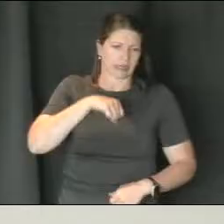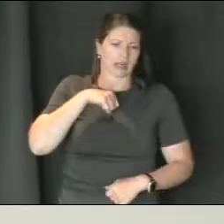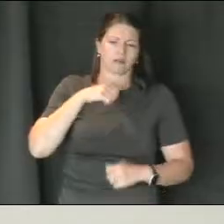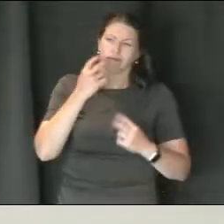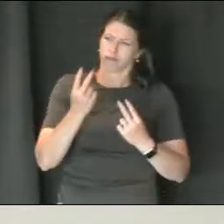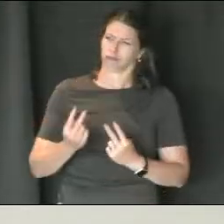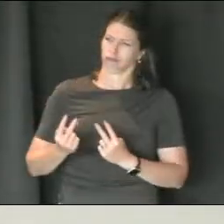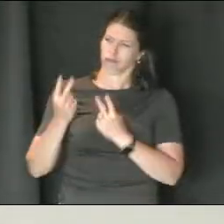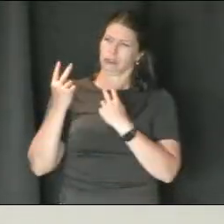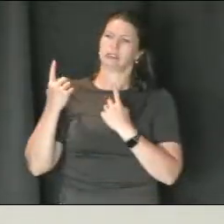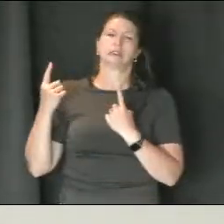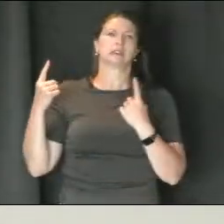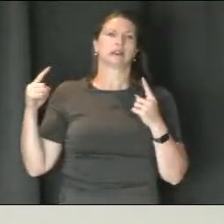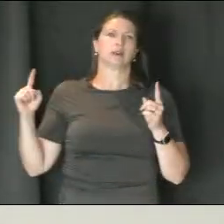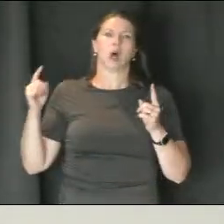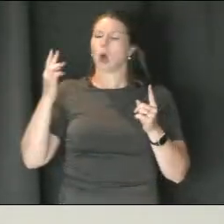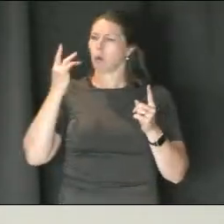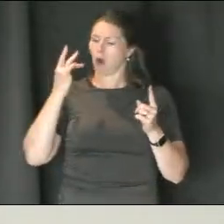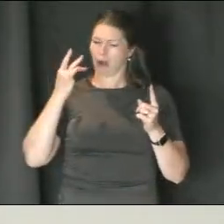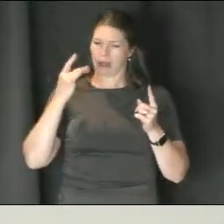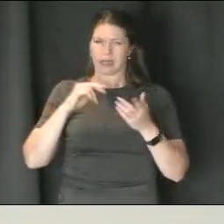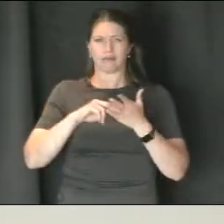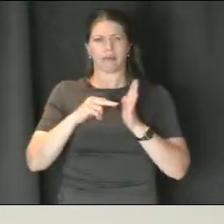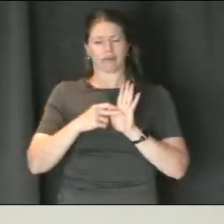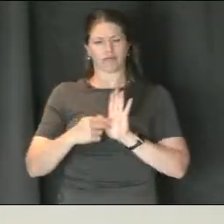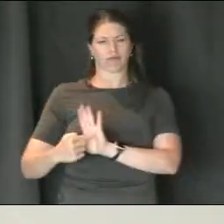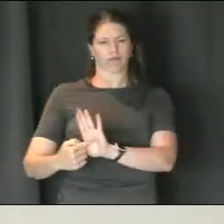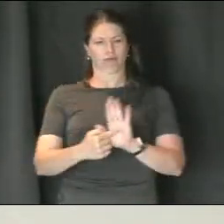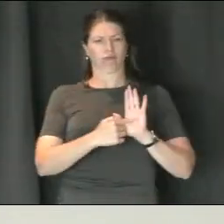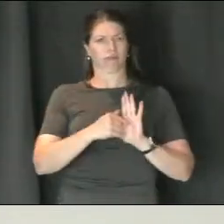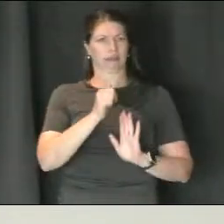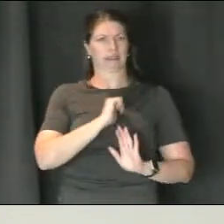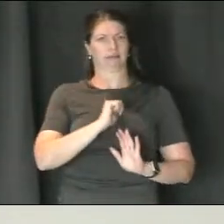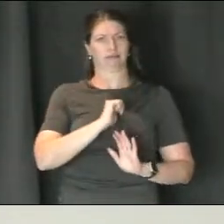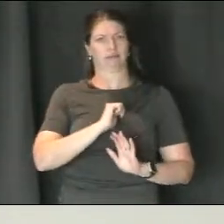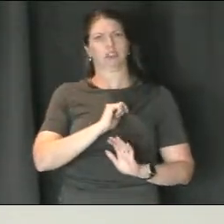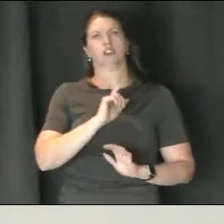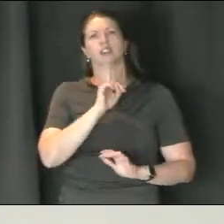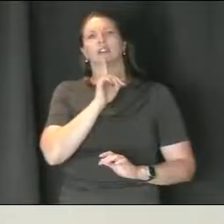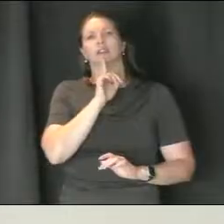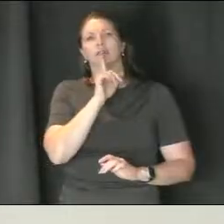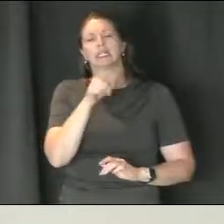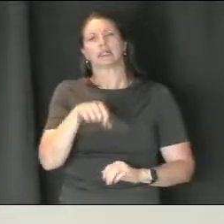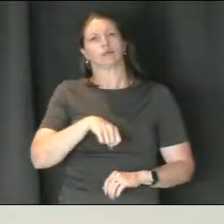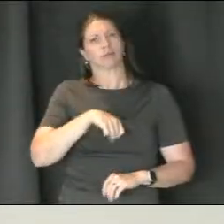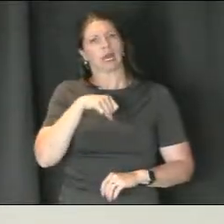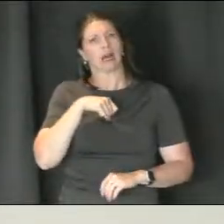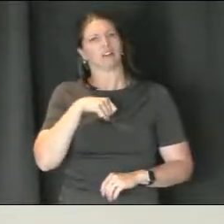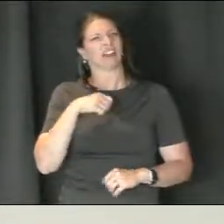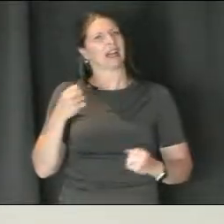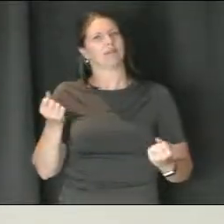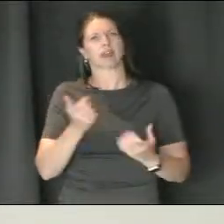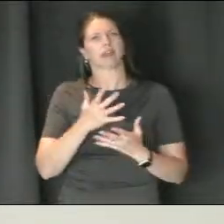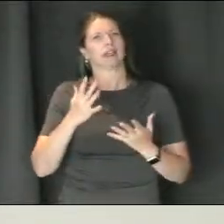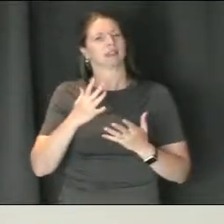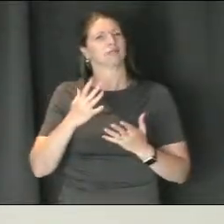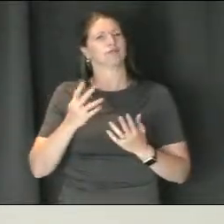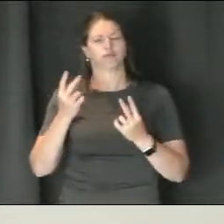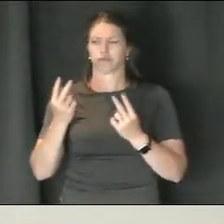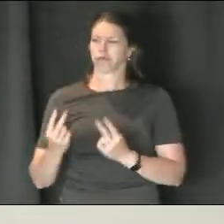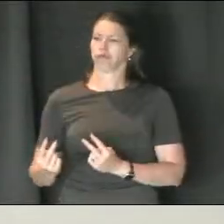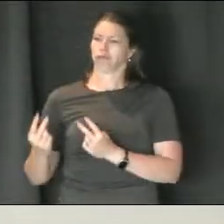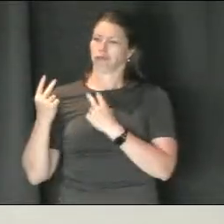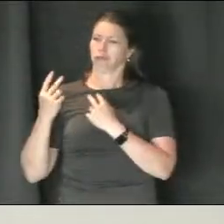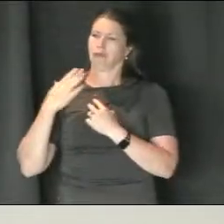it allows me to be myself. And I am very, very proud of everything I've done, and with